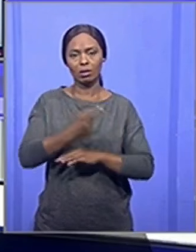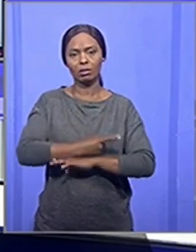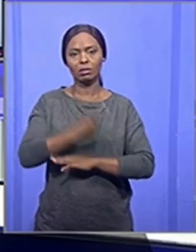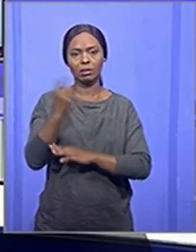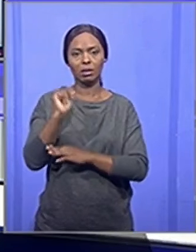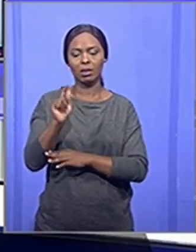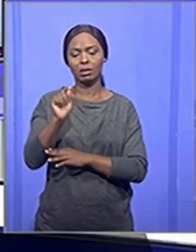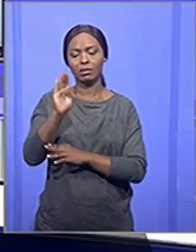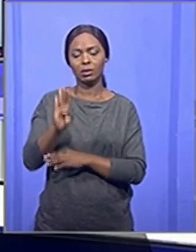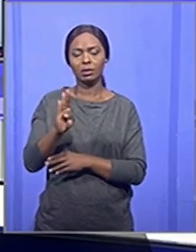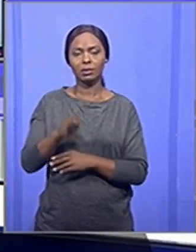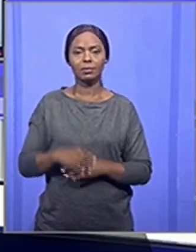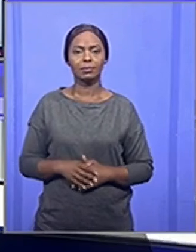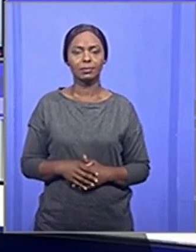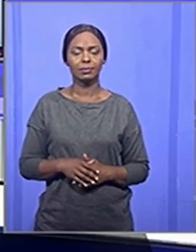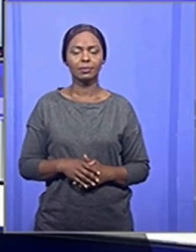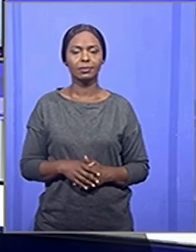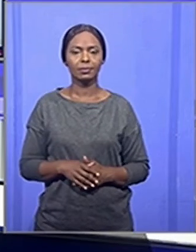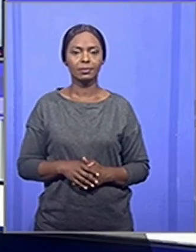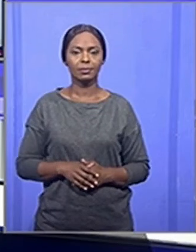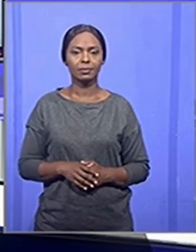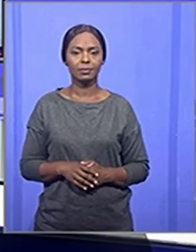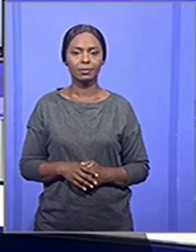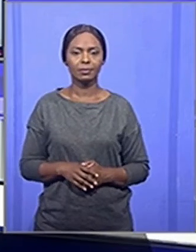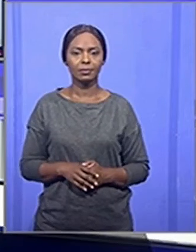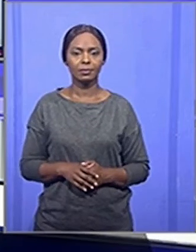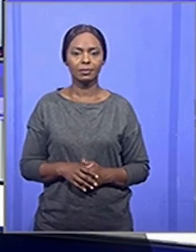lefatshe sa lefuba.